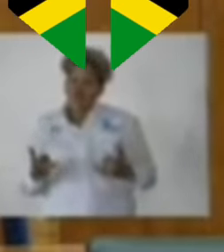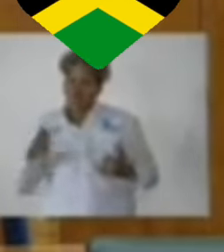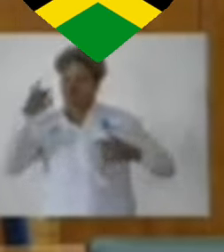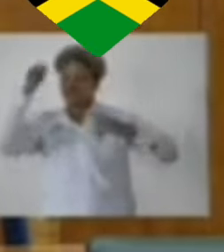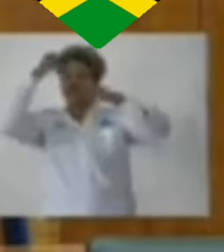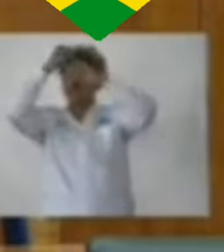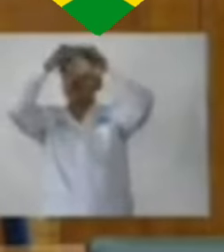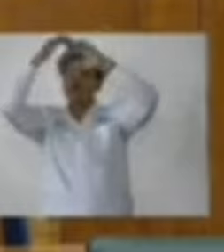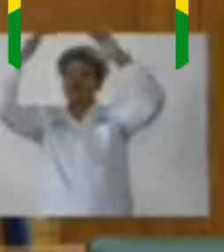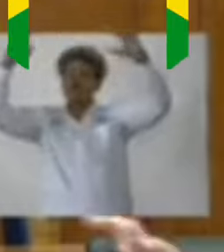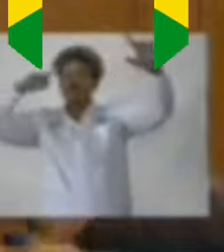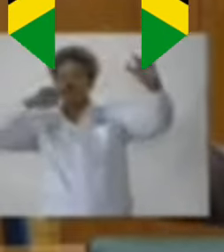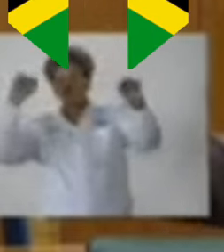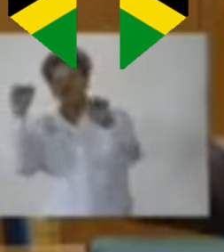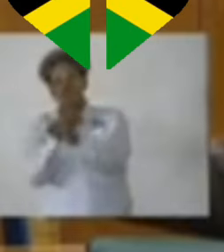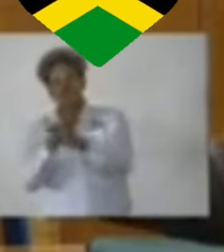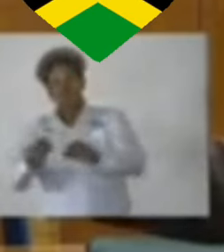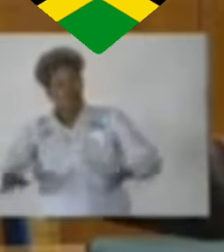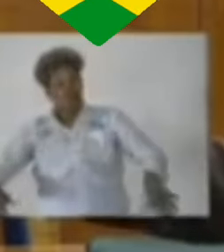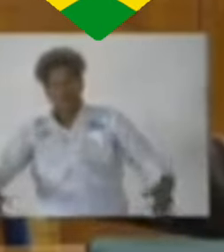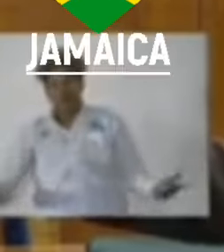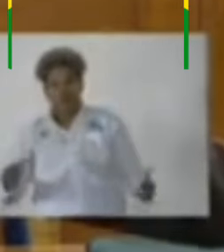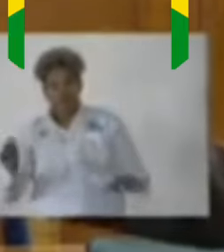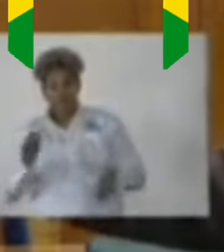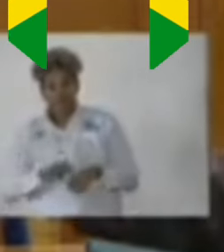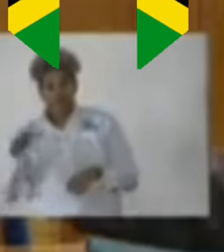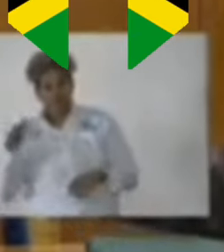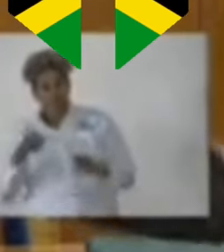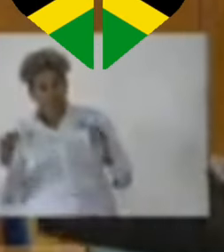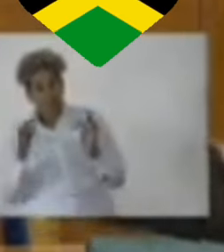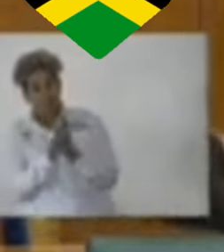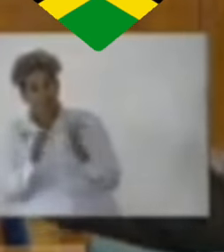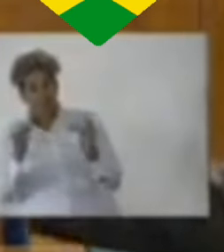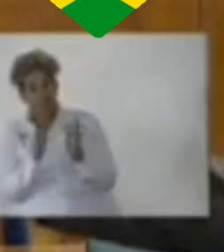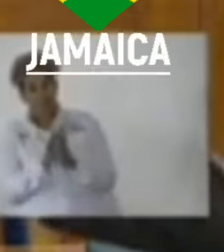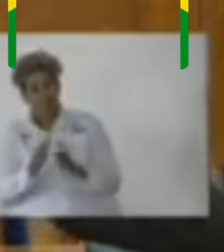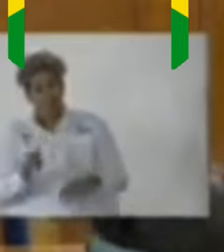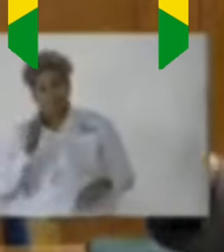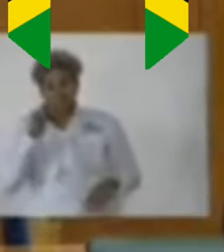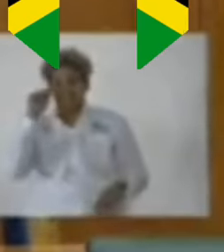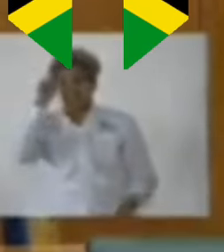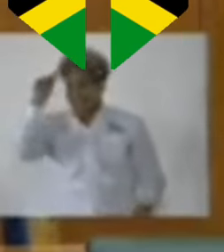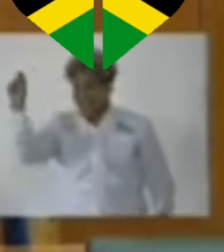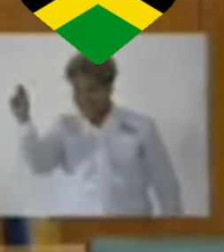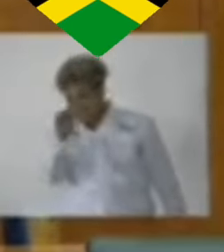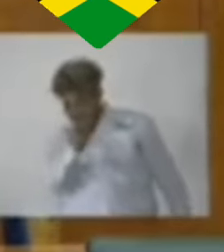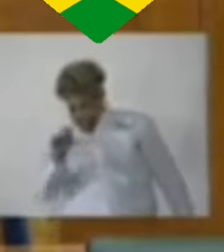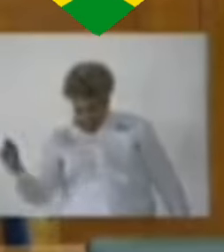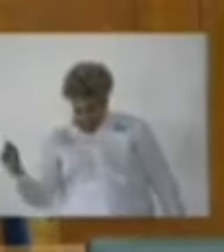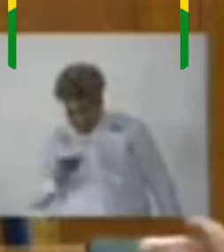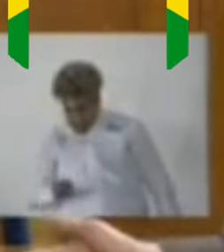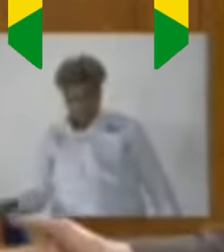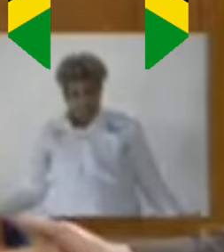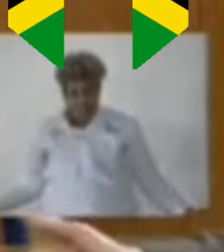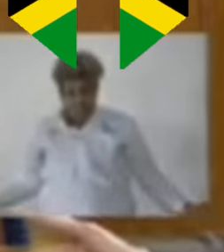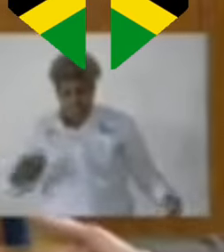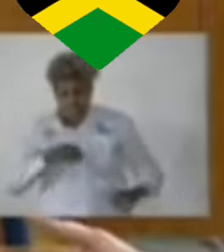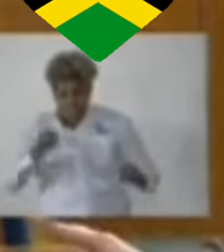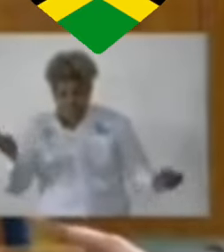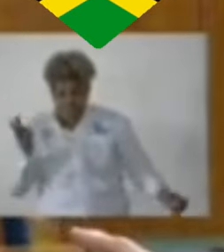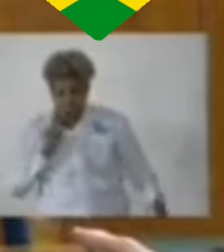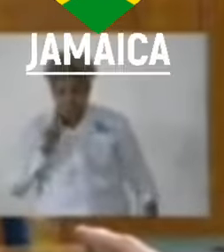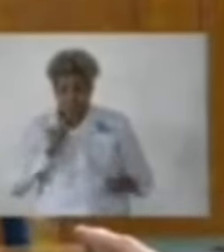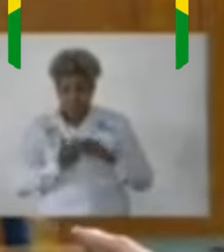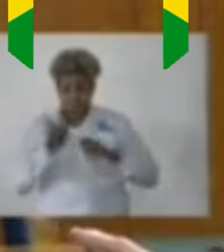illusion. Every time you come with this map and you say all of that, I don't think there's no water